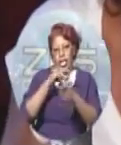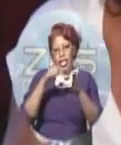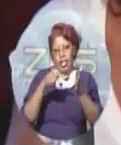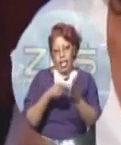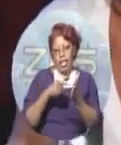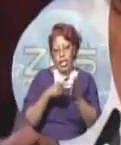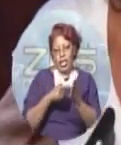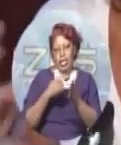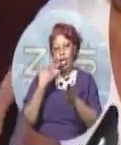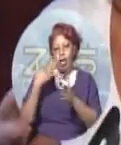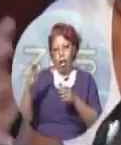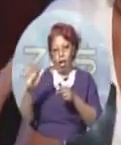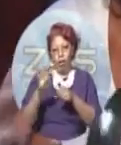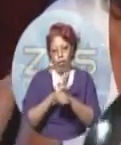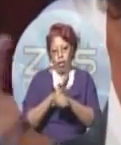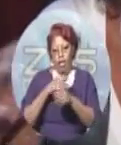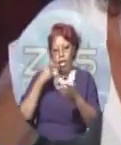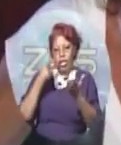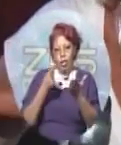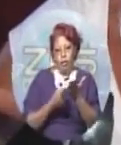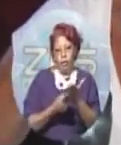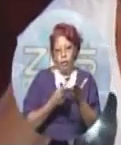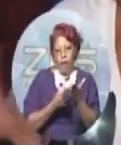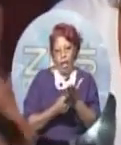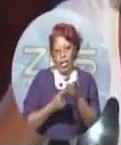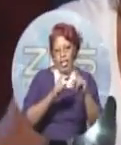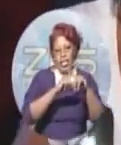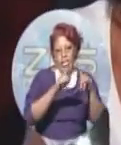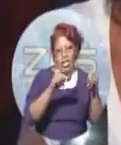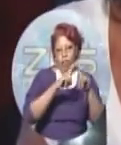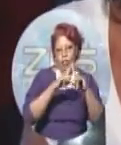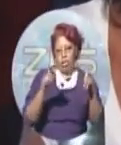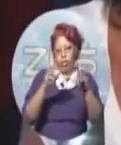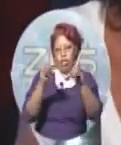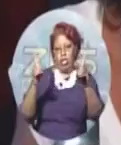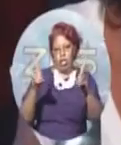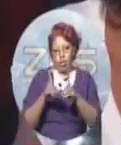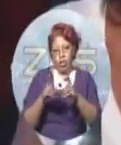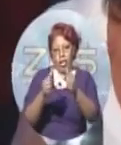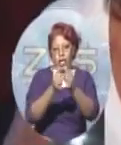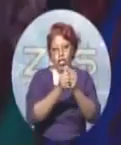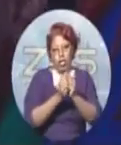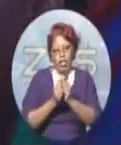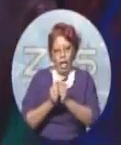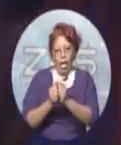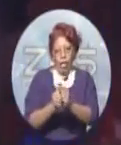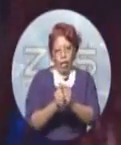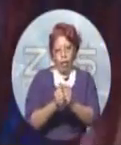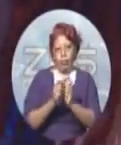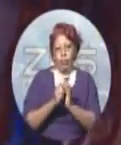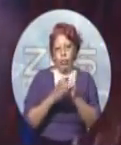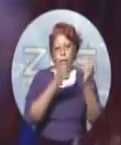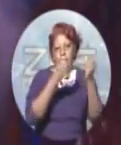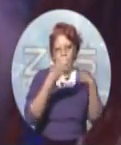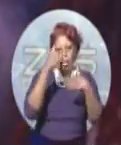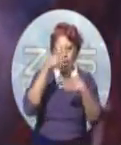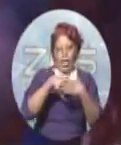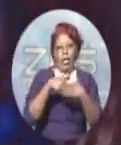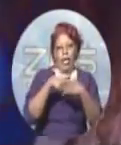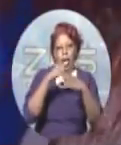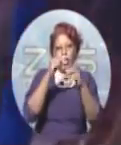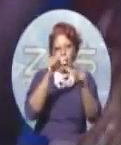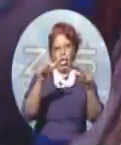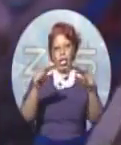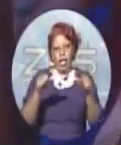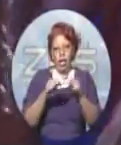so colorful. And I love the fact that all the different districts or whatever get together. With hundreds in and out of the area, safety